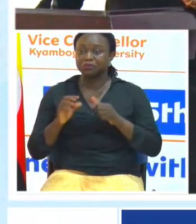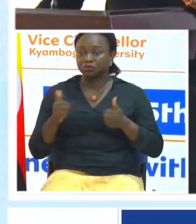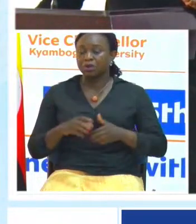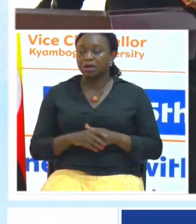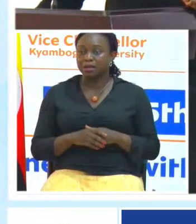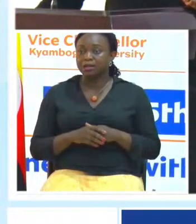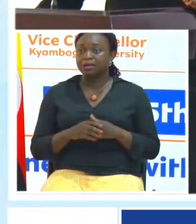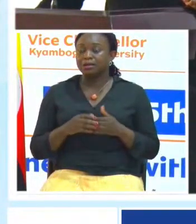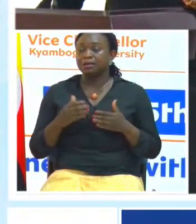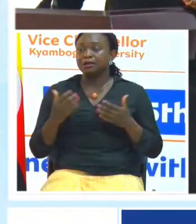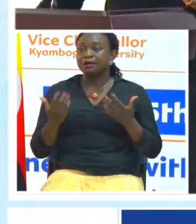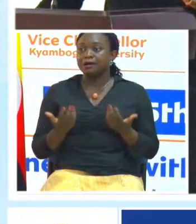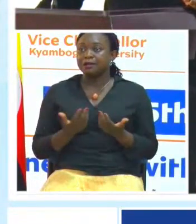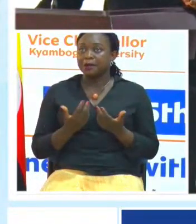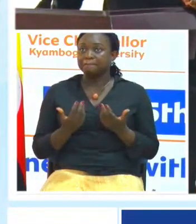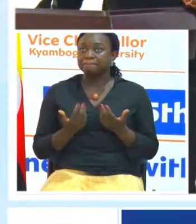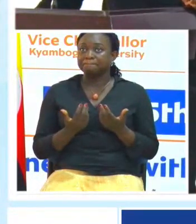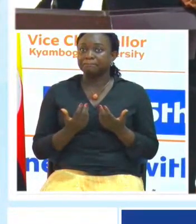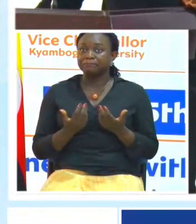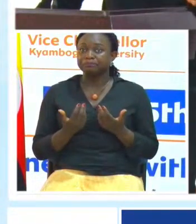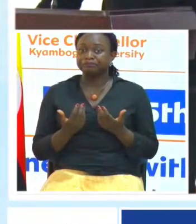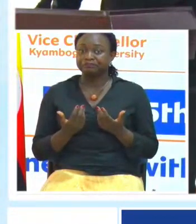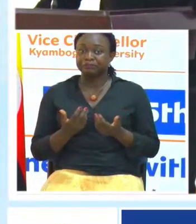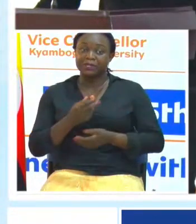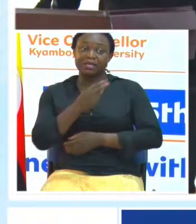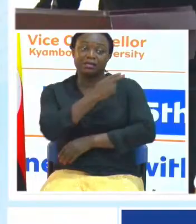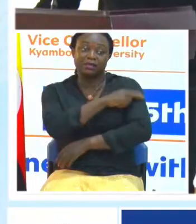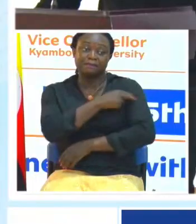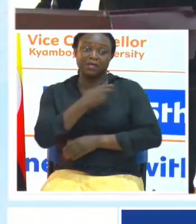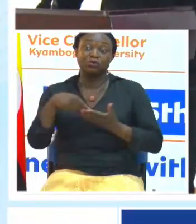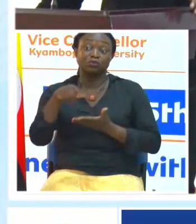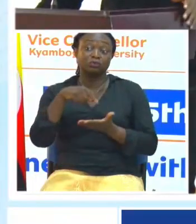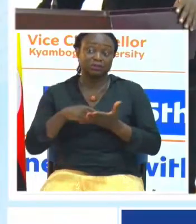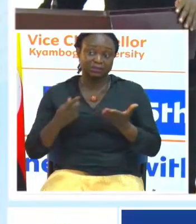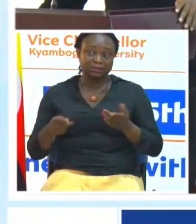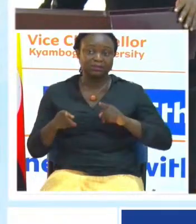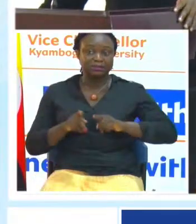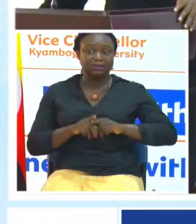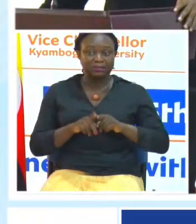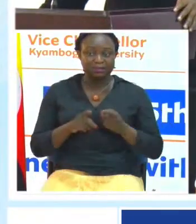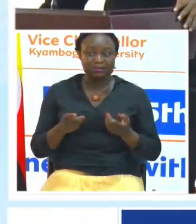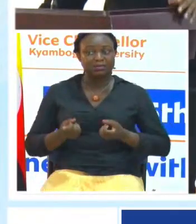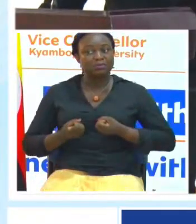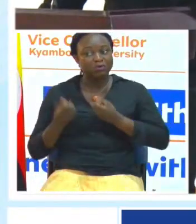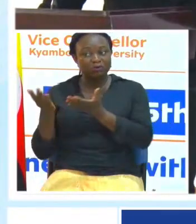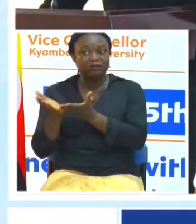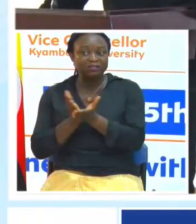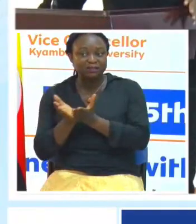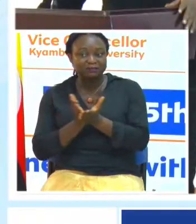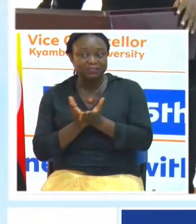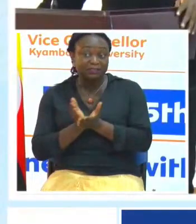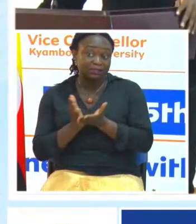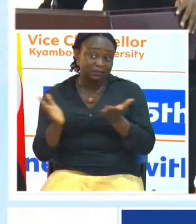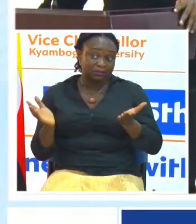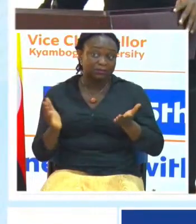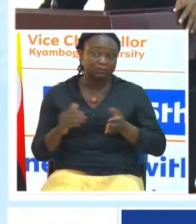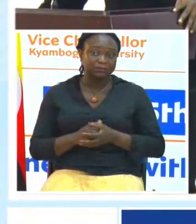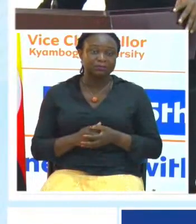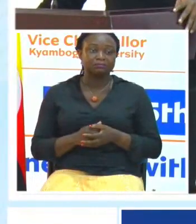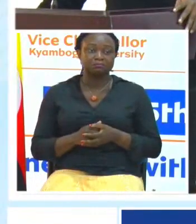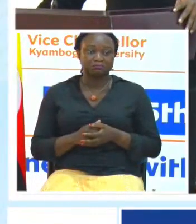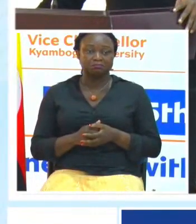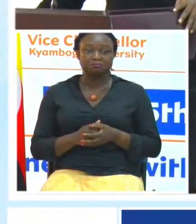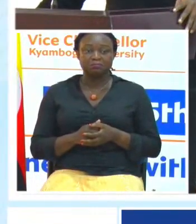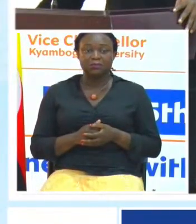I can say that the medical center also has been providing us with free services, like the local students also at the same